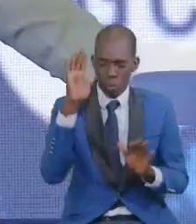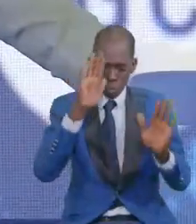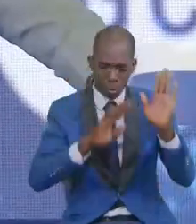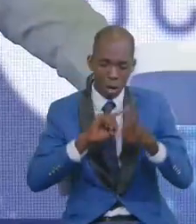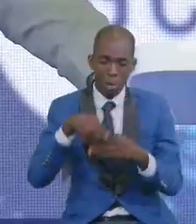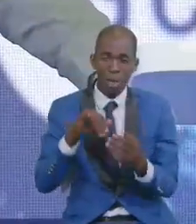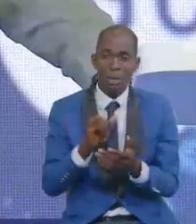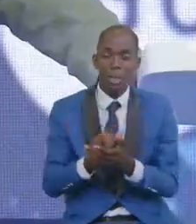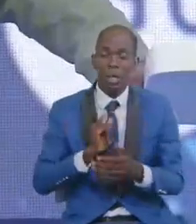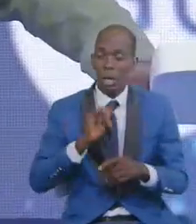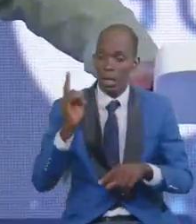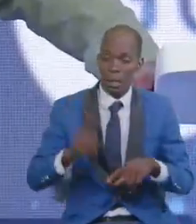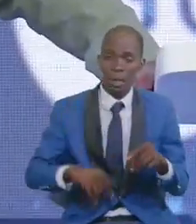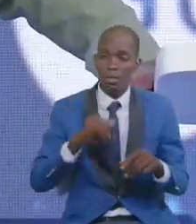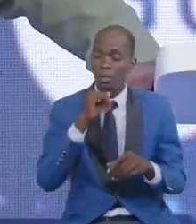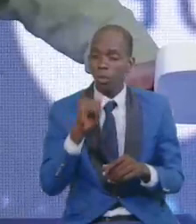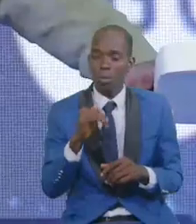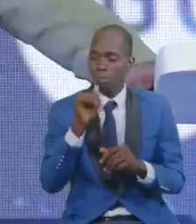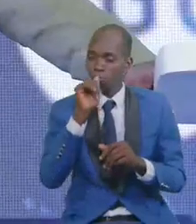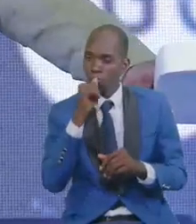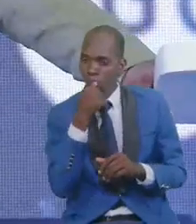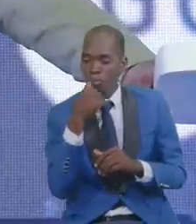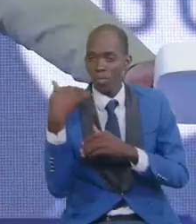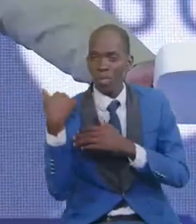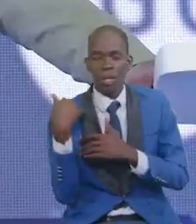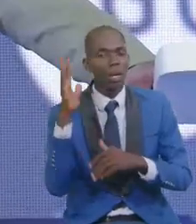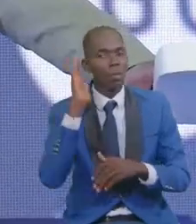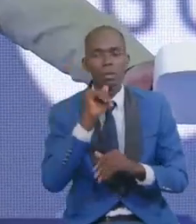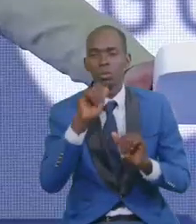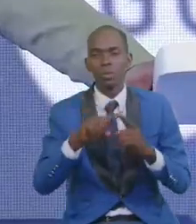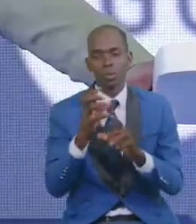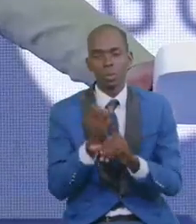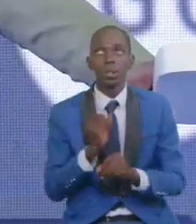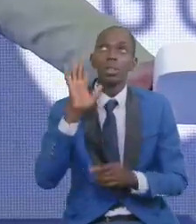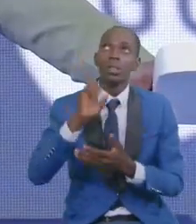also possess his sanctification and holiness.